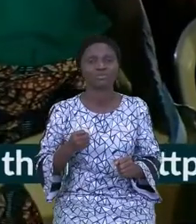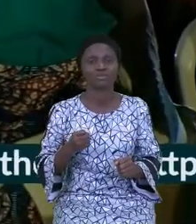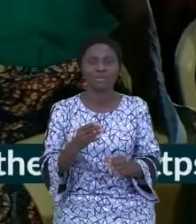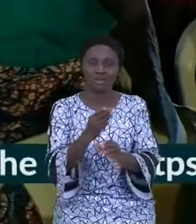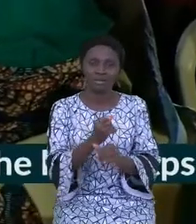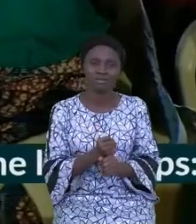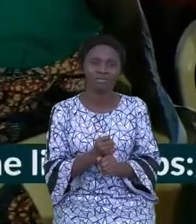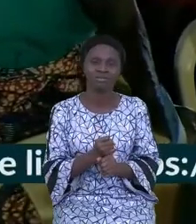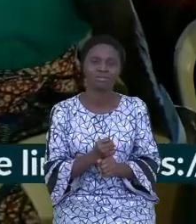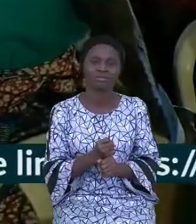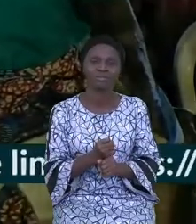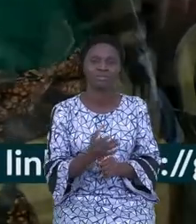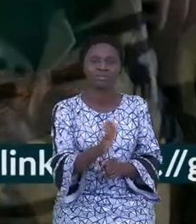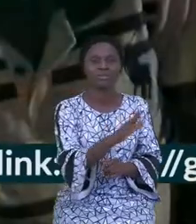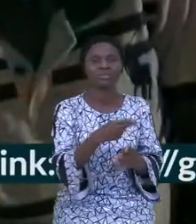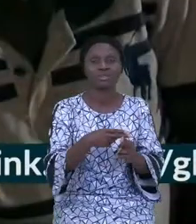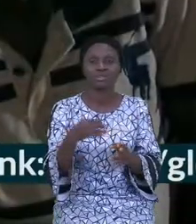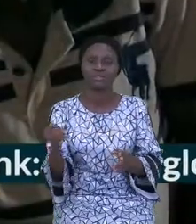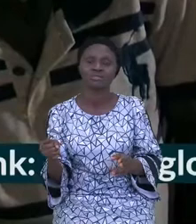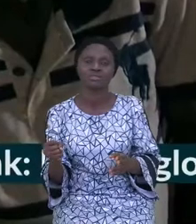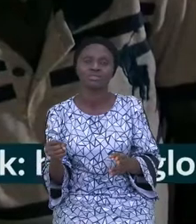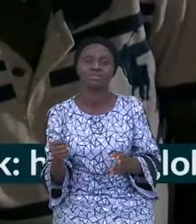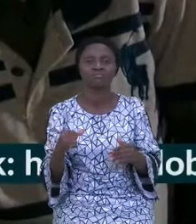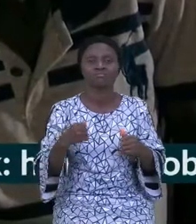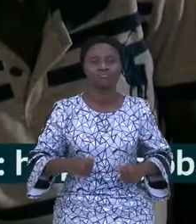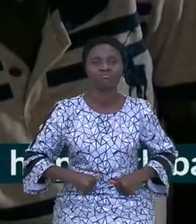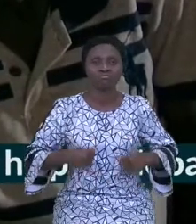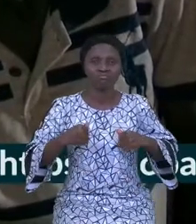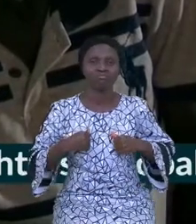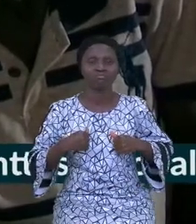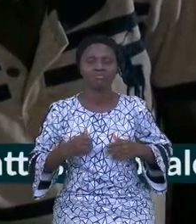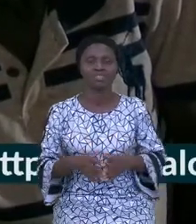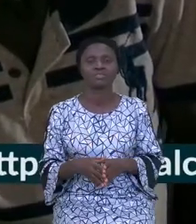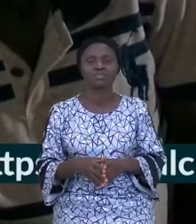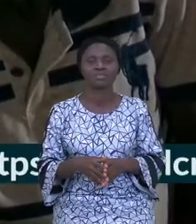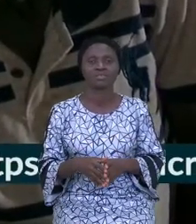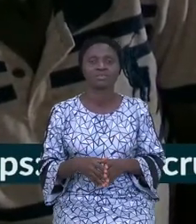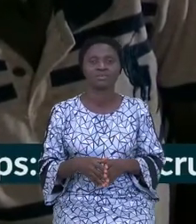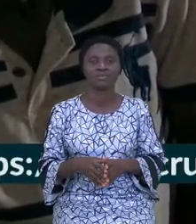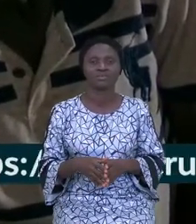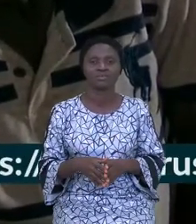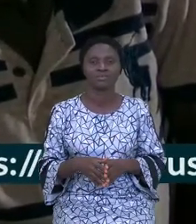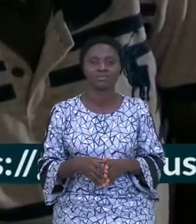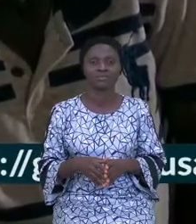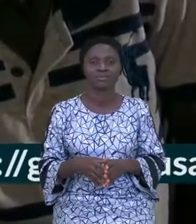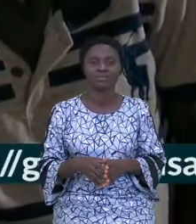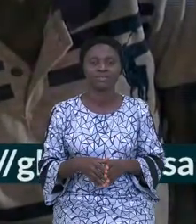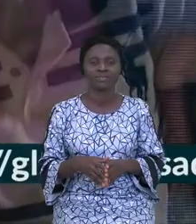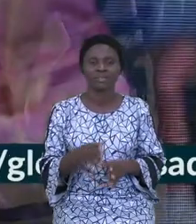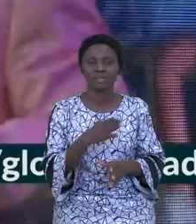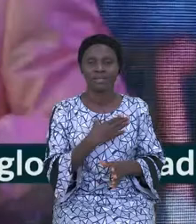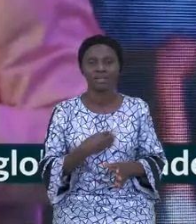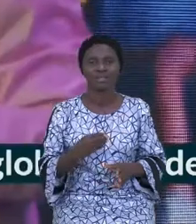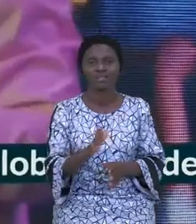names, their proper addresses, with their phone numbers. Remember,